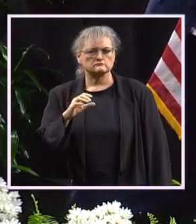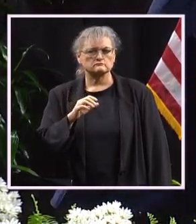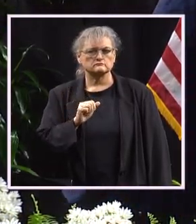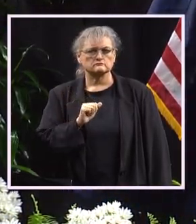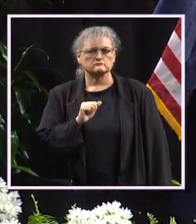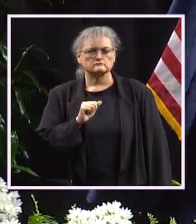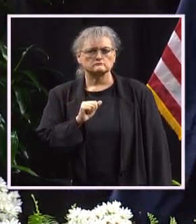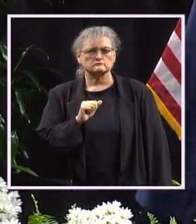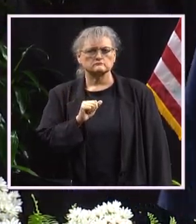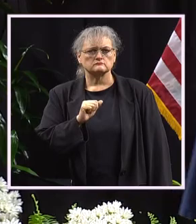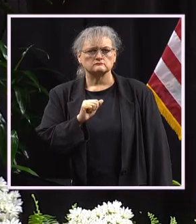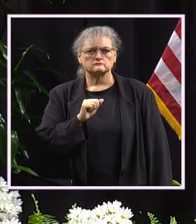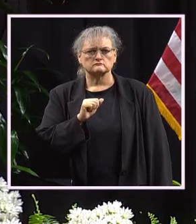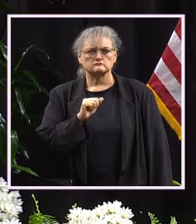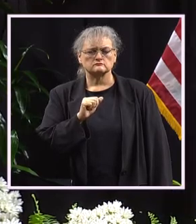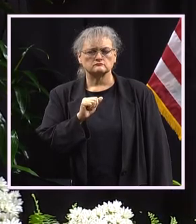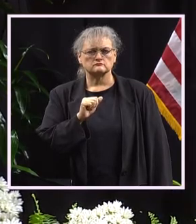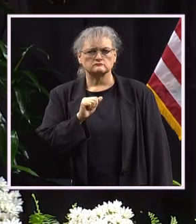Koya